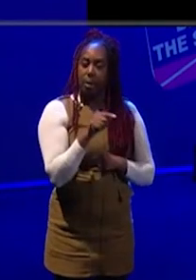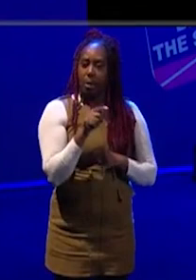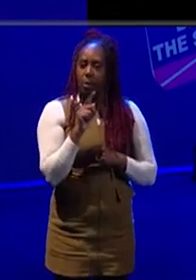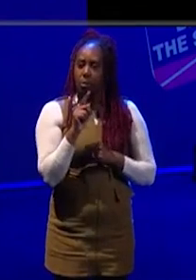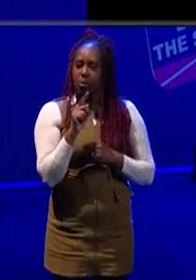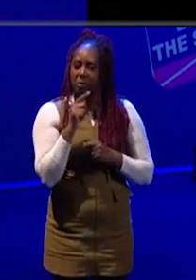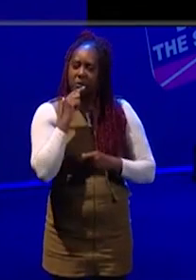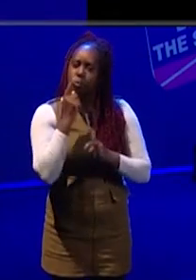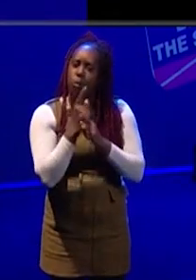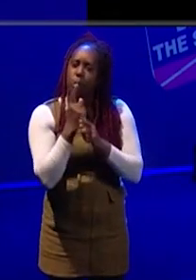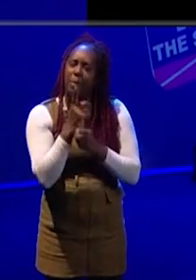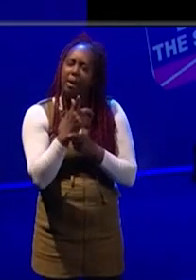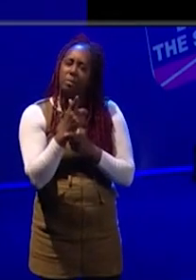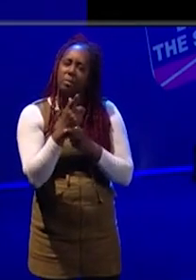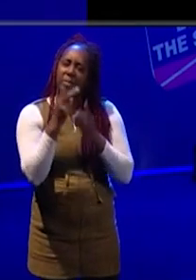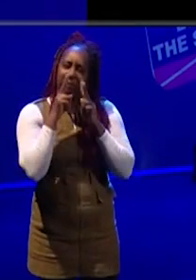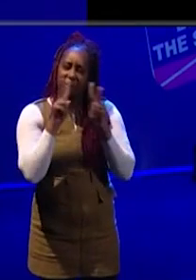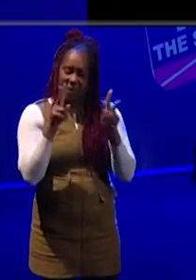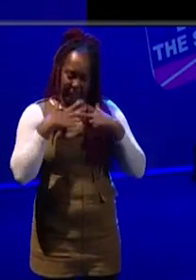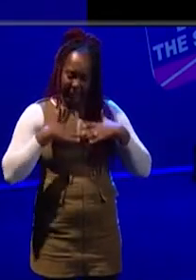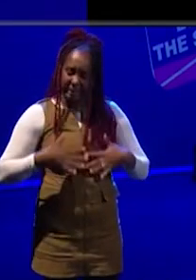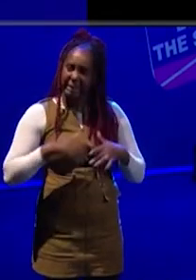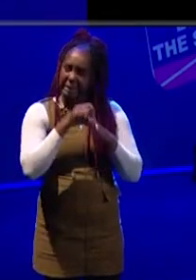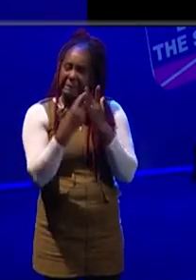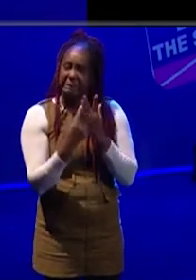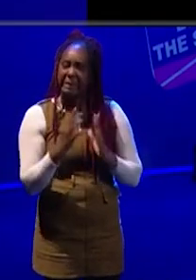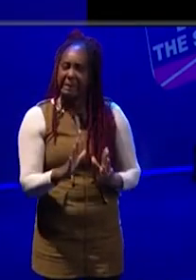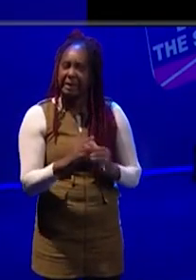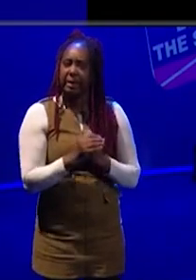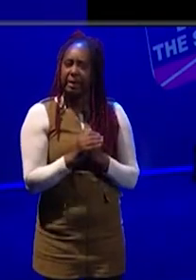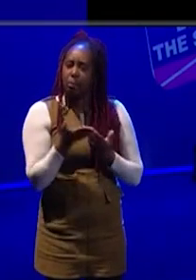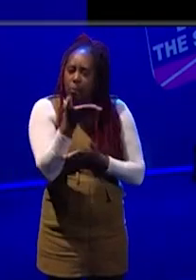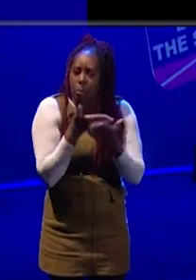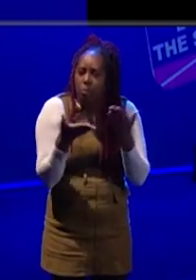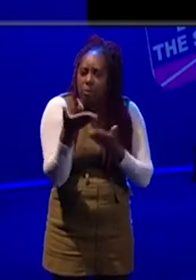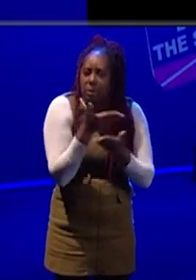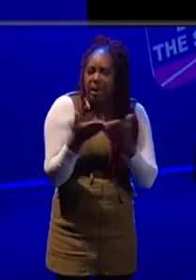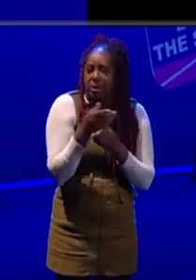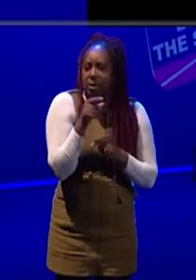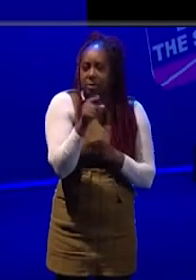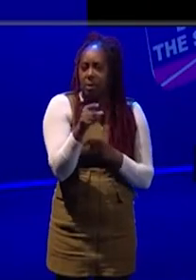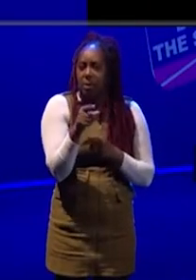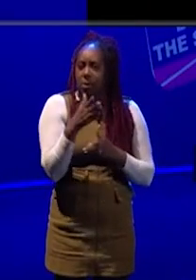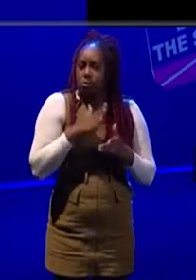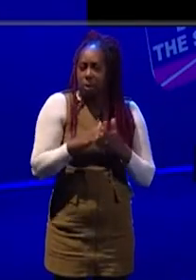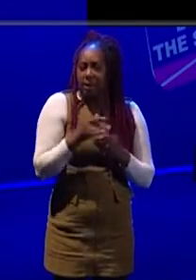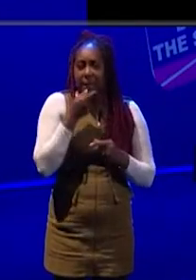visibility, which is part of this whole conversation, is that, and again, if you have to come, if we're trying to get people into the theatre, and we're